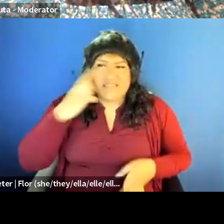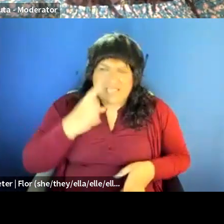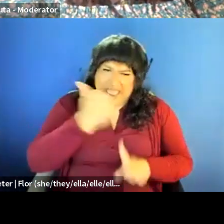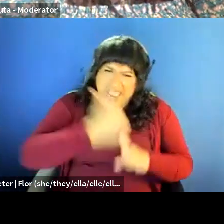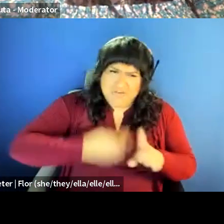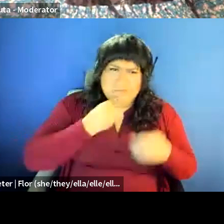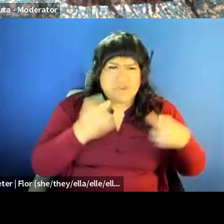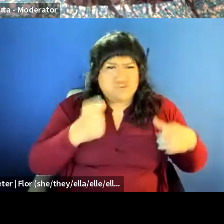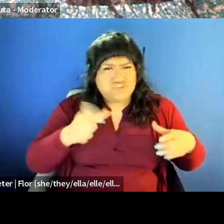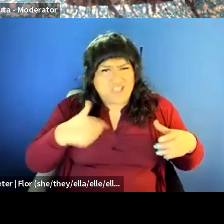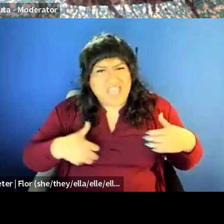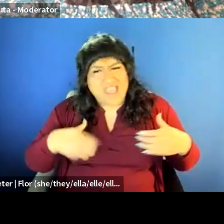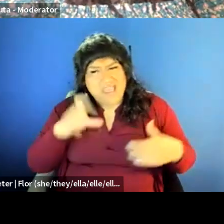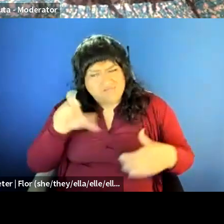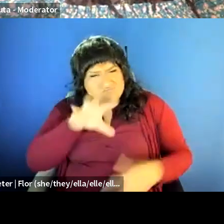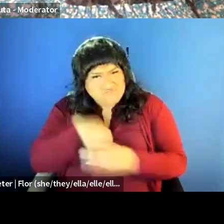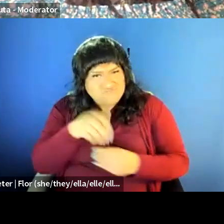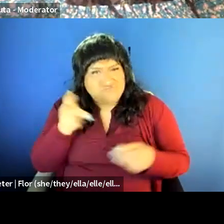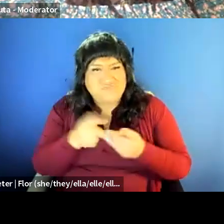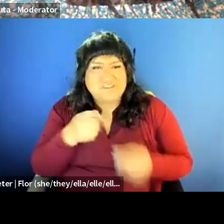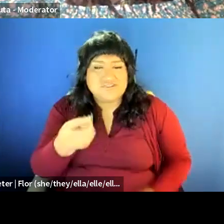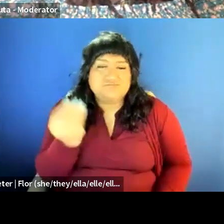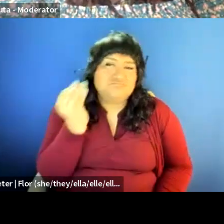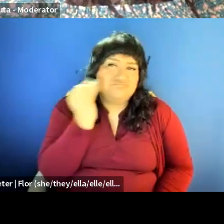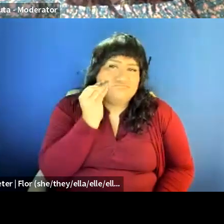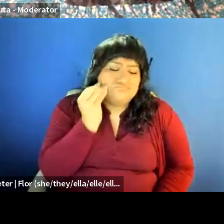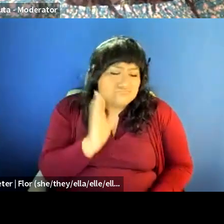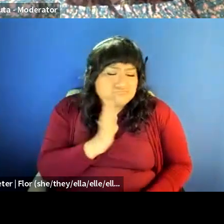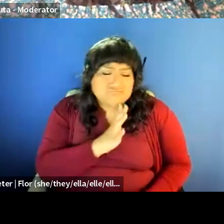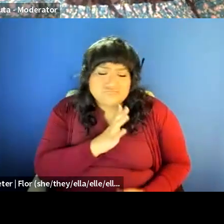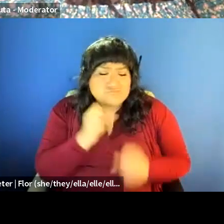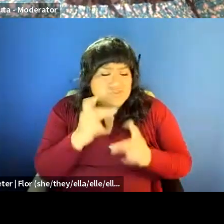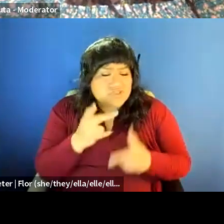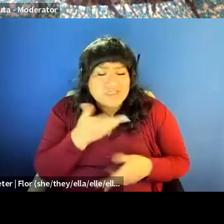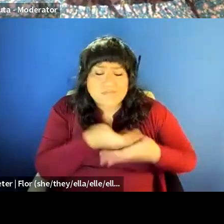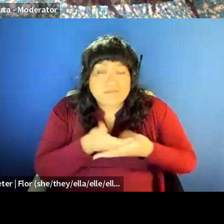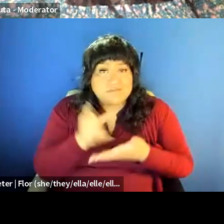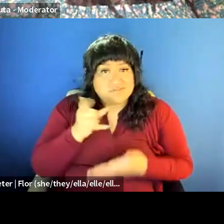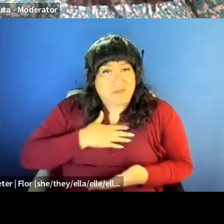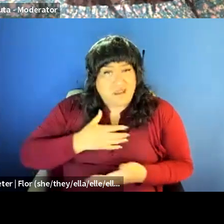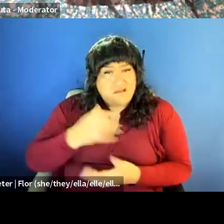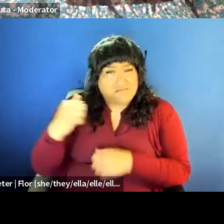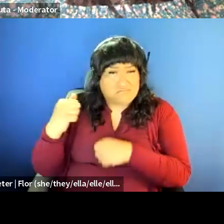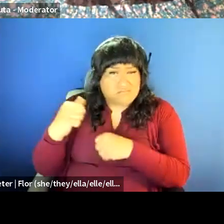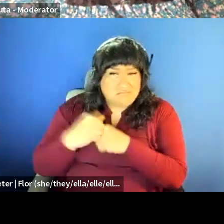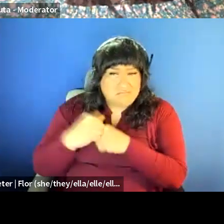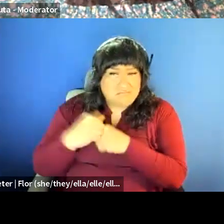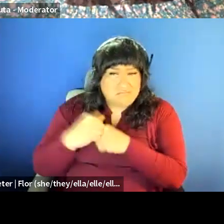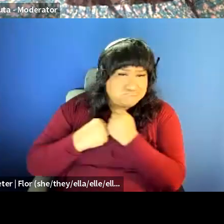She just would kiss up my face and say, "It's okay, baby." And just, she was my rock. And when she